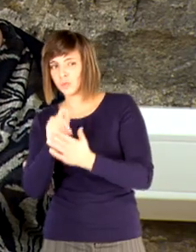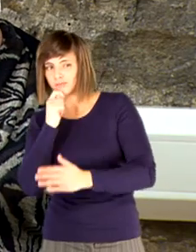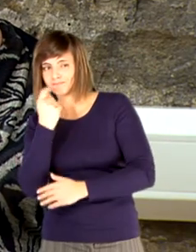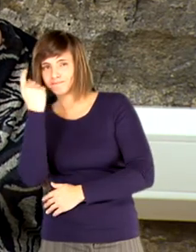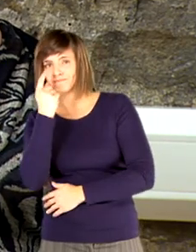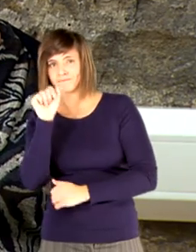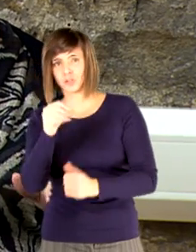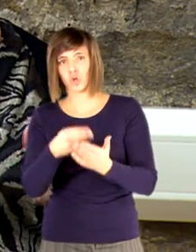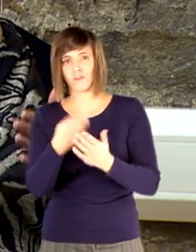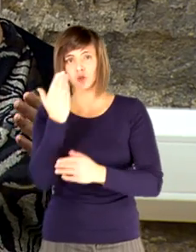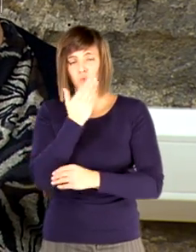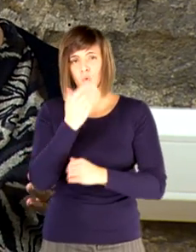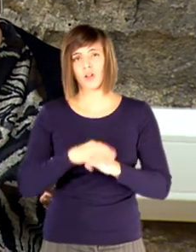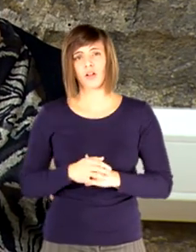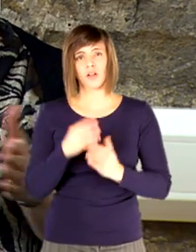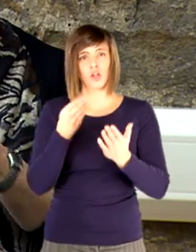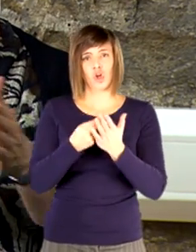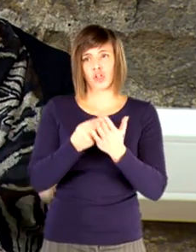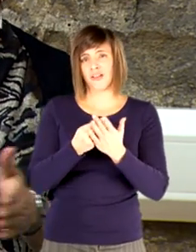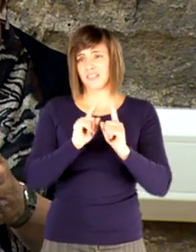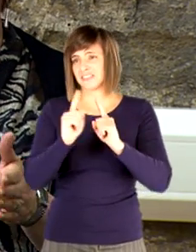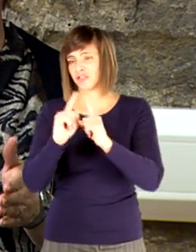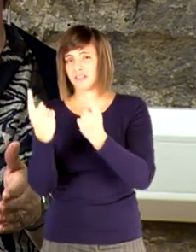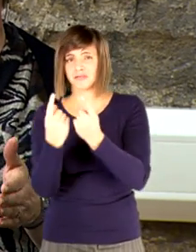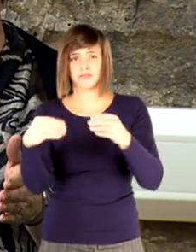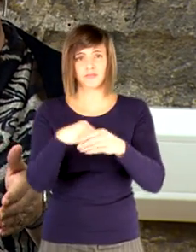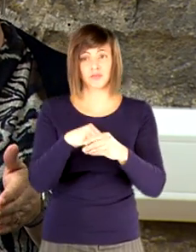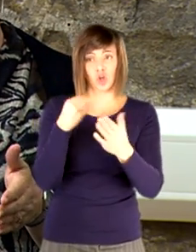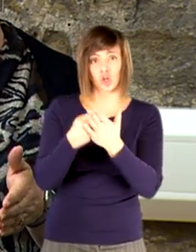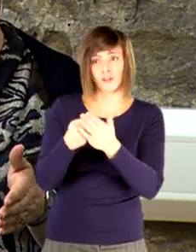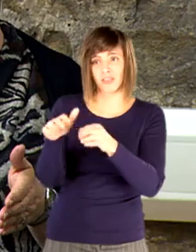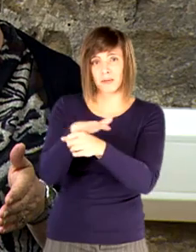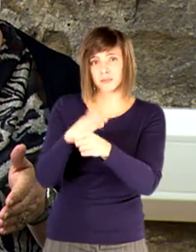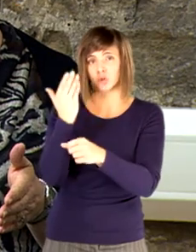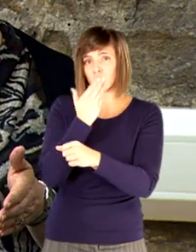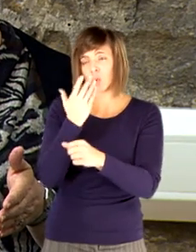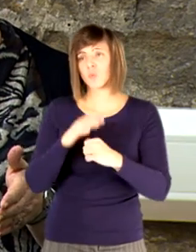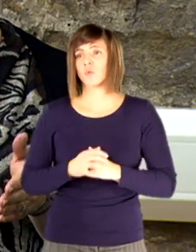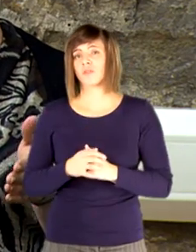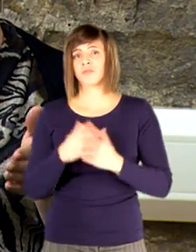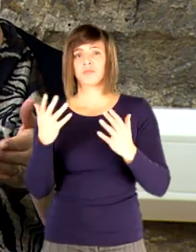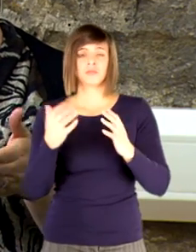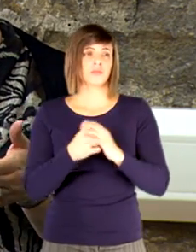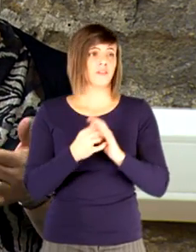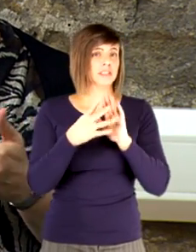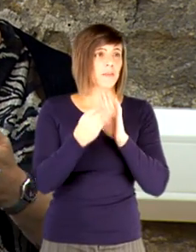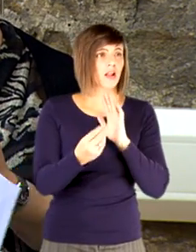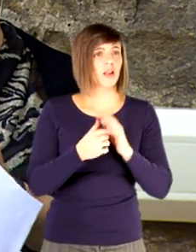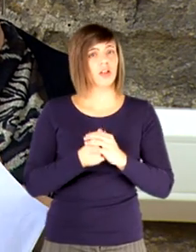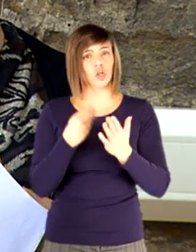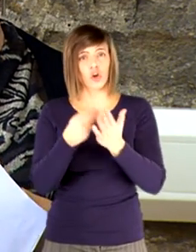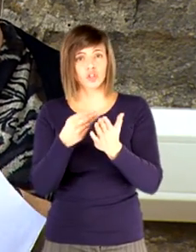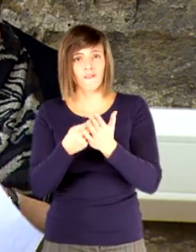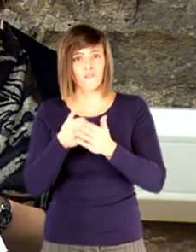factor kicks in. But cost can include a whole host of things, not just the cost of the placement in the school. So that you'll be looking at the cost,